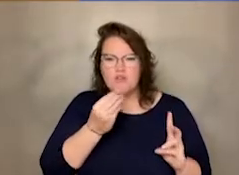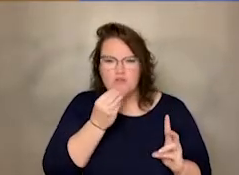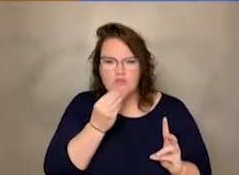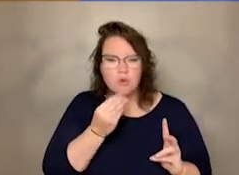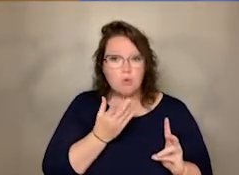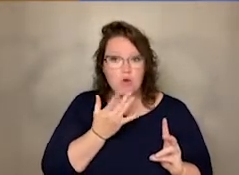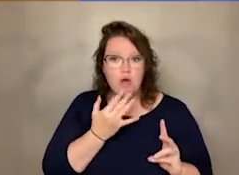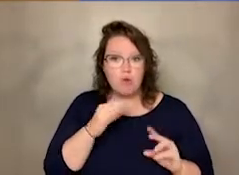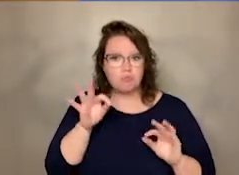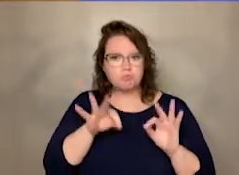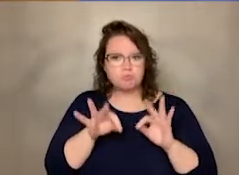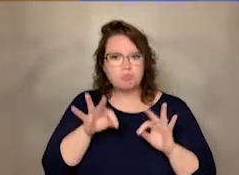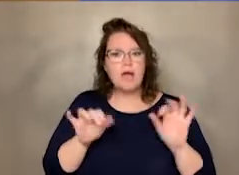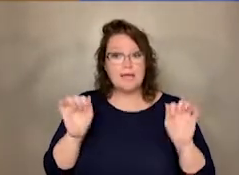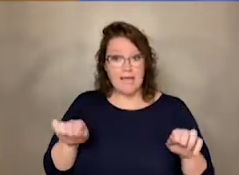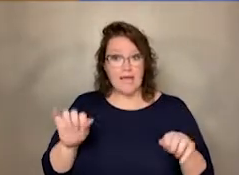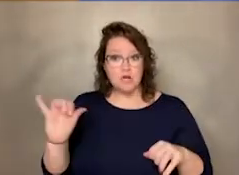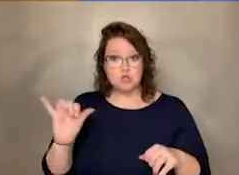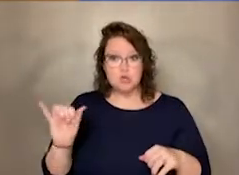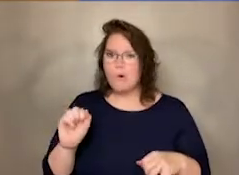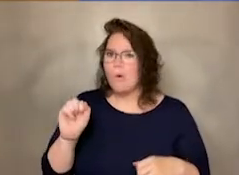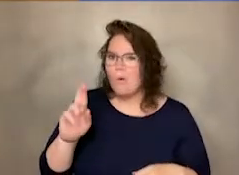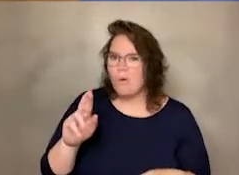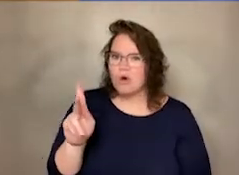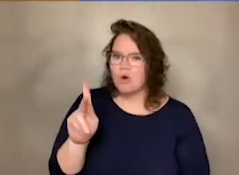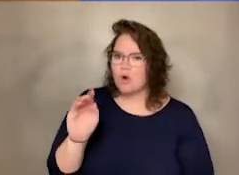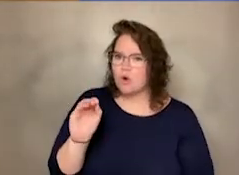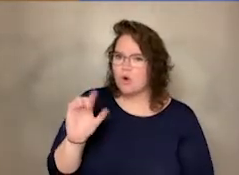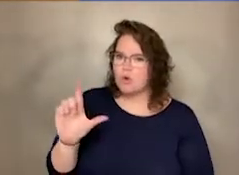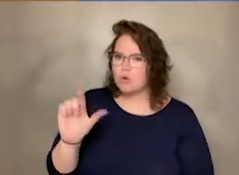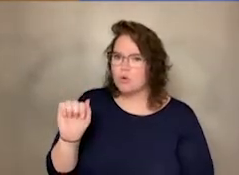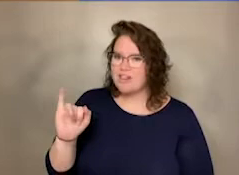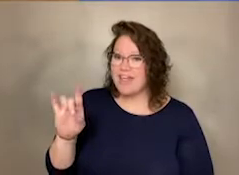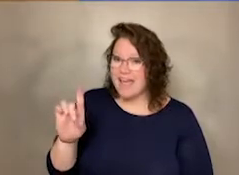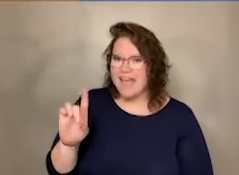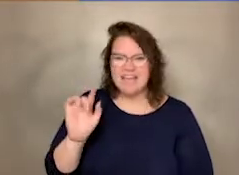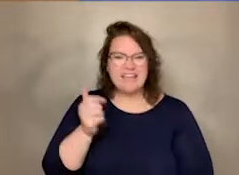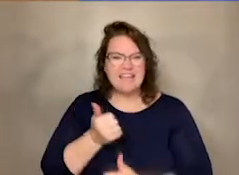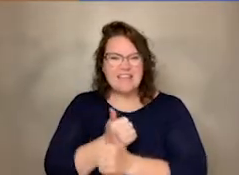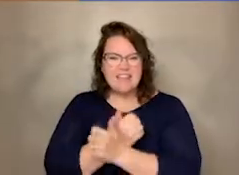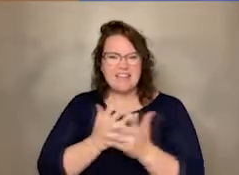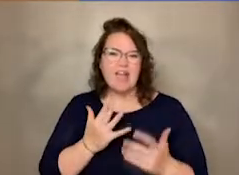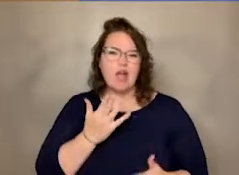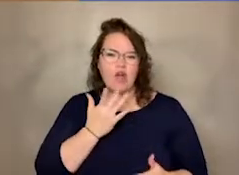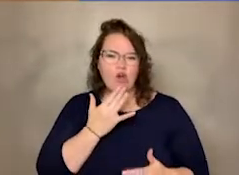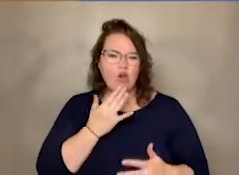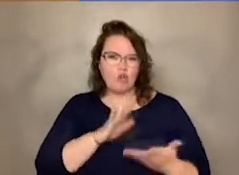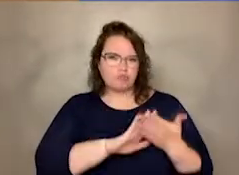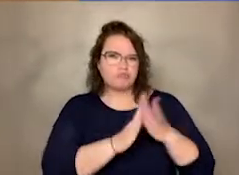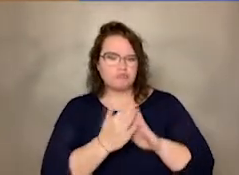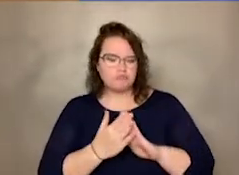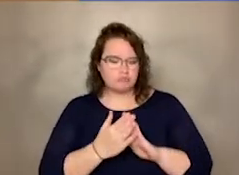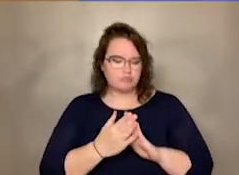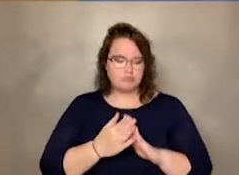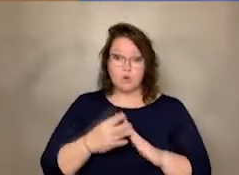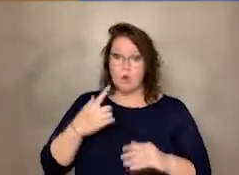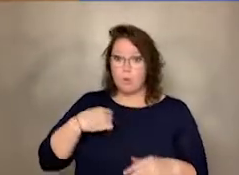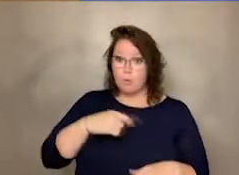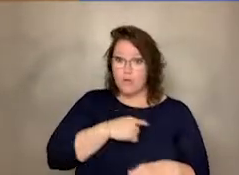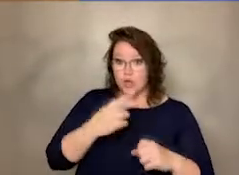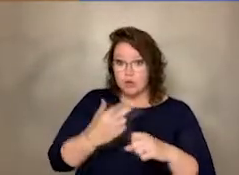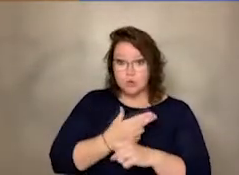coloring, you can use Kool-Aid or some other substance that's going to make your Play-Doh a certain color. We're going to use yellow